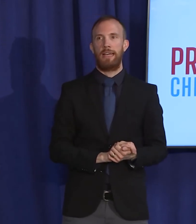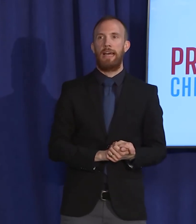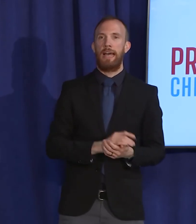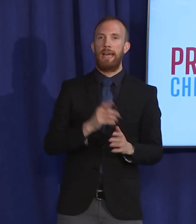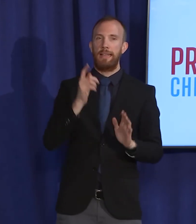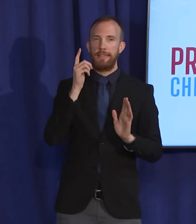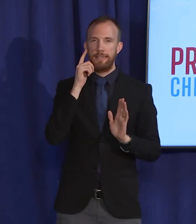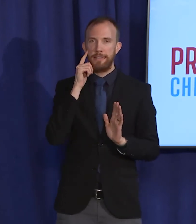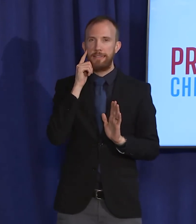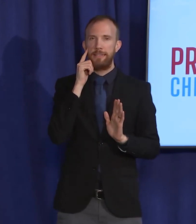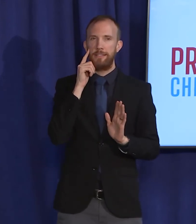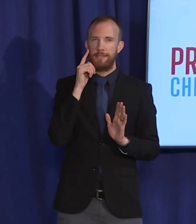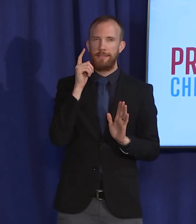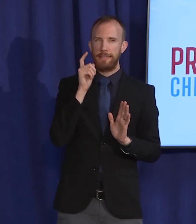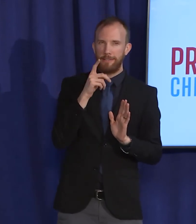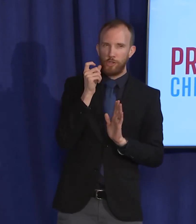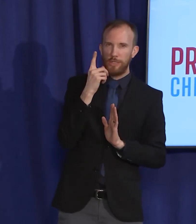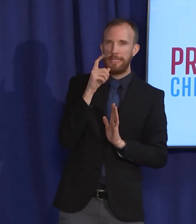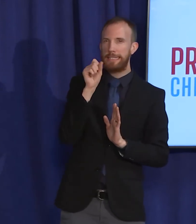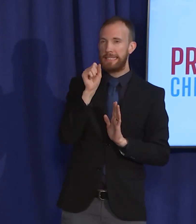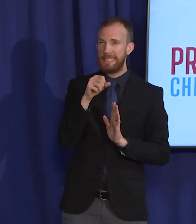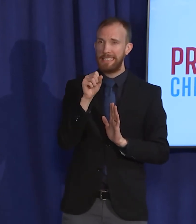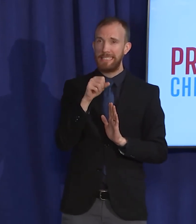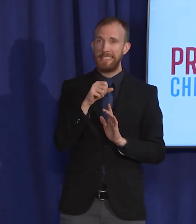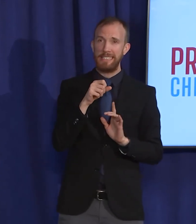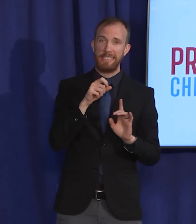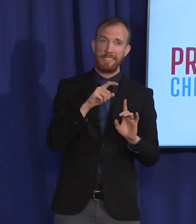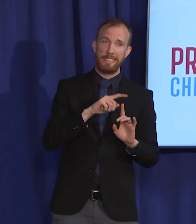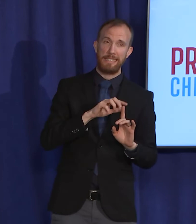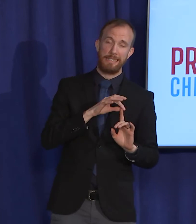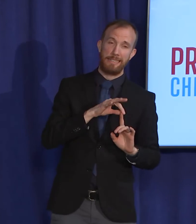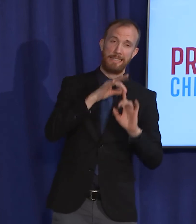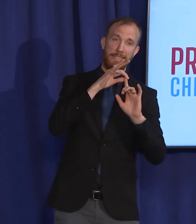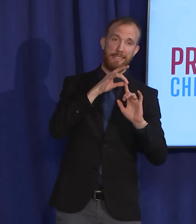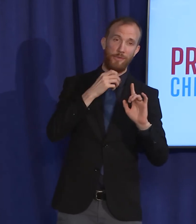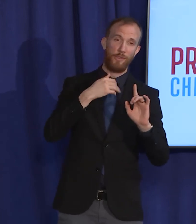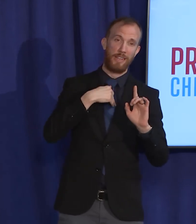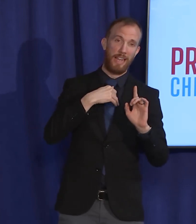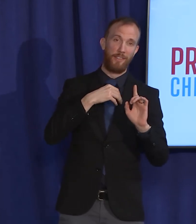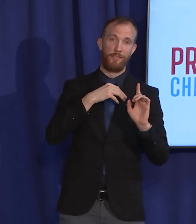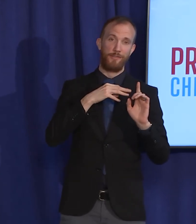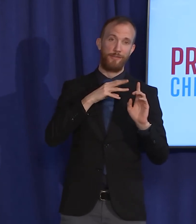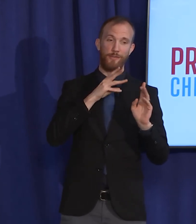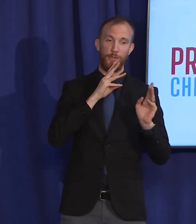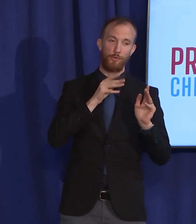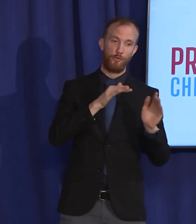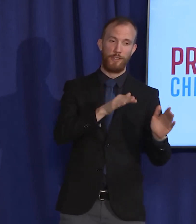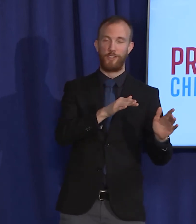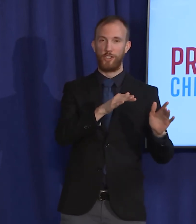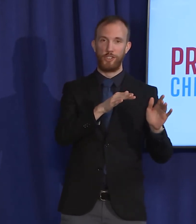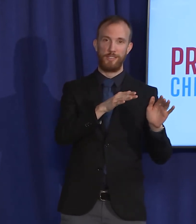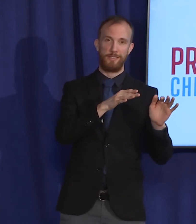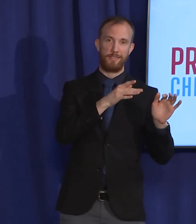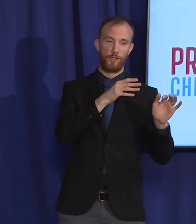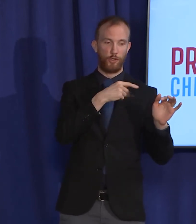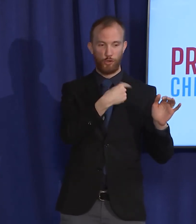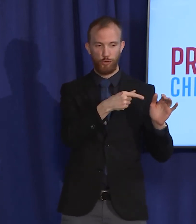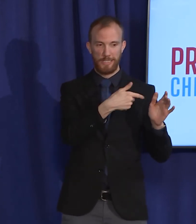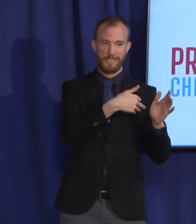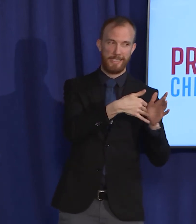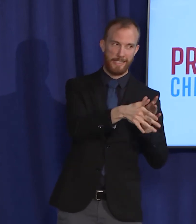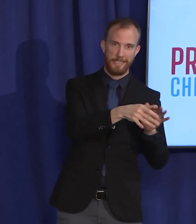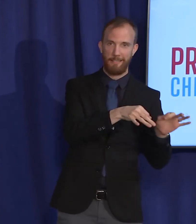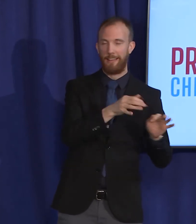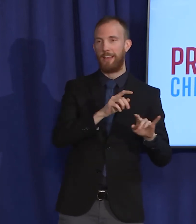recognizing that we've had a different St. Patrick's Day, there's still some river dyeing, still some things that we were doing to celebrate, but we are not, to be very clear, in the middle of